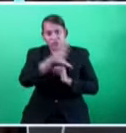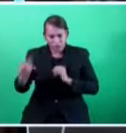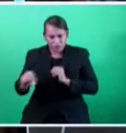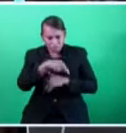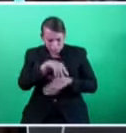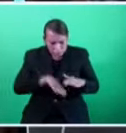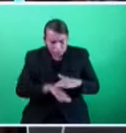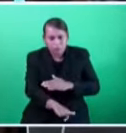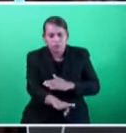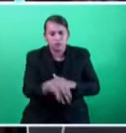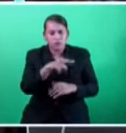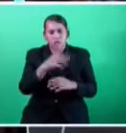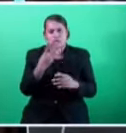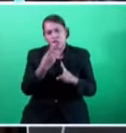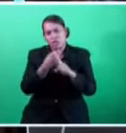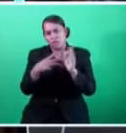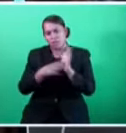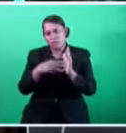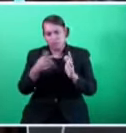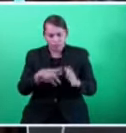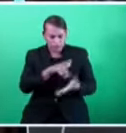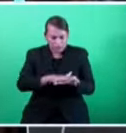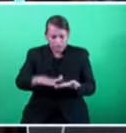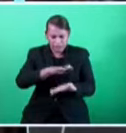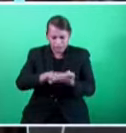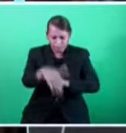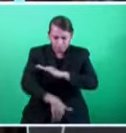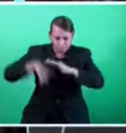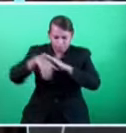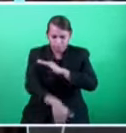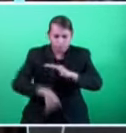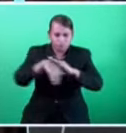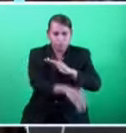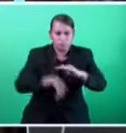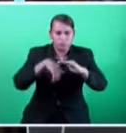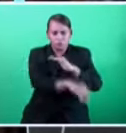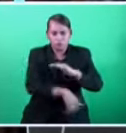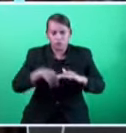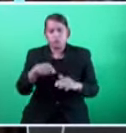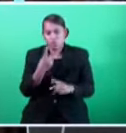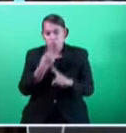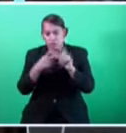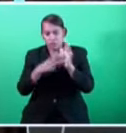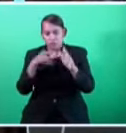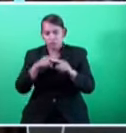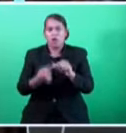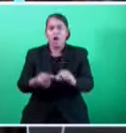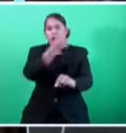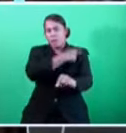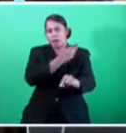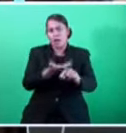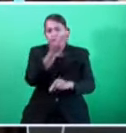Rekireki, 3 kilometer we did. And then from the bridge, half kilometer, we have done another 2 kilometers upstream. But we were not able